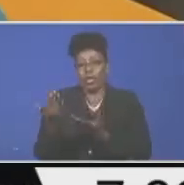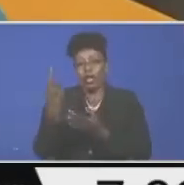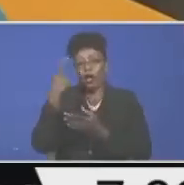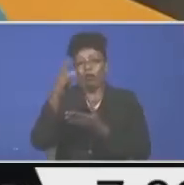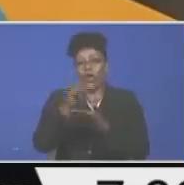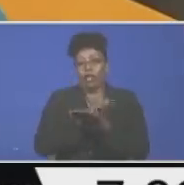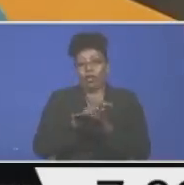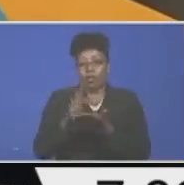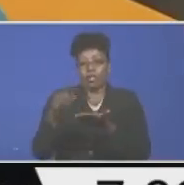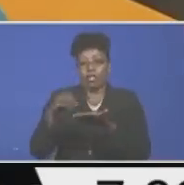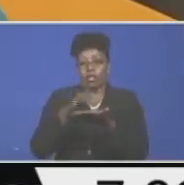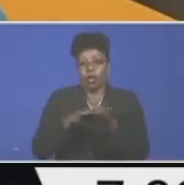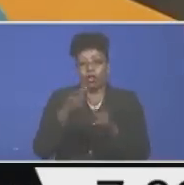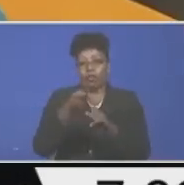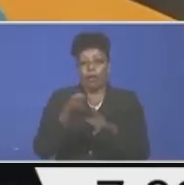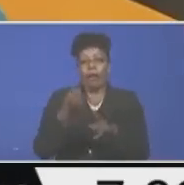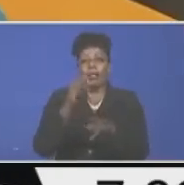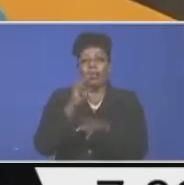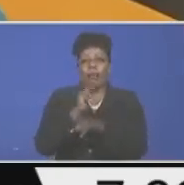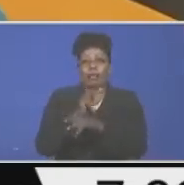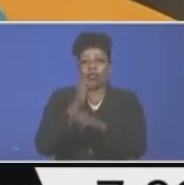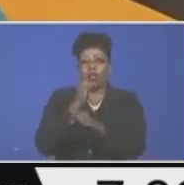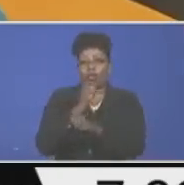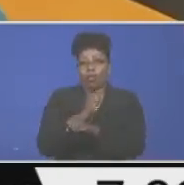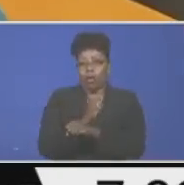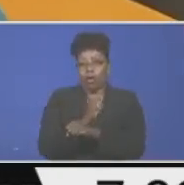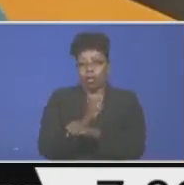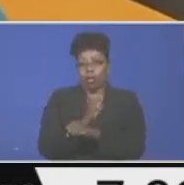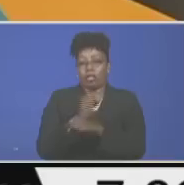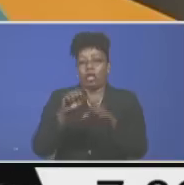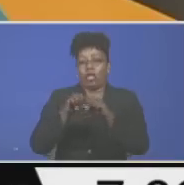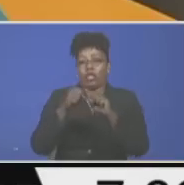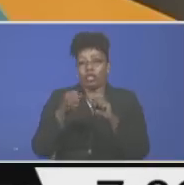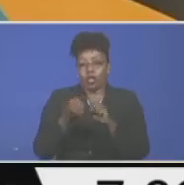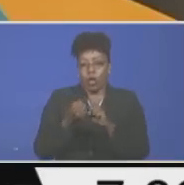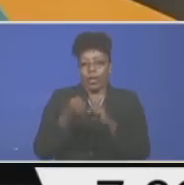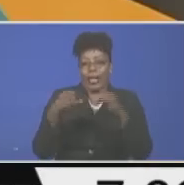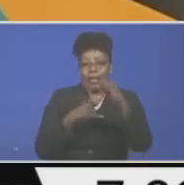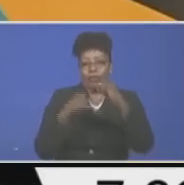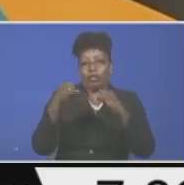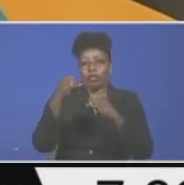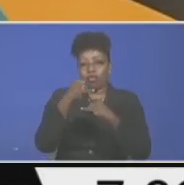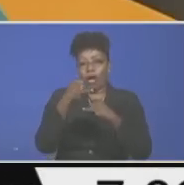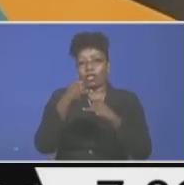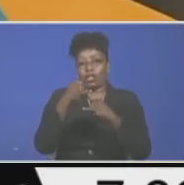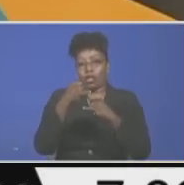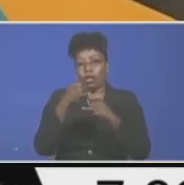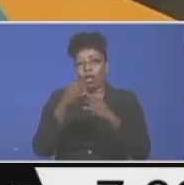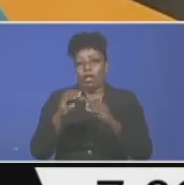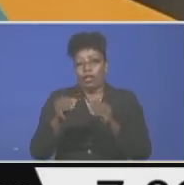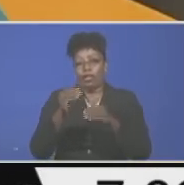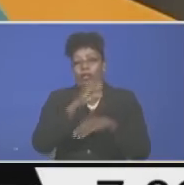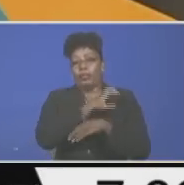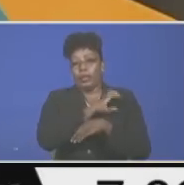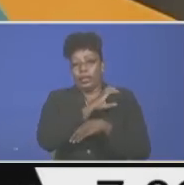of documents from the Ministry of Works so that the basic infrastructure, police